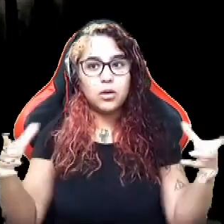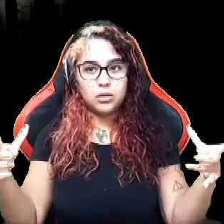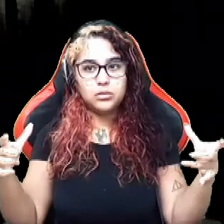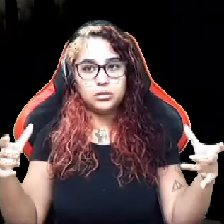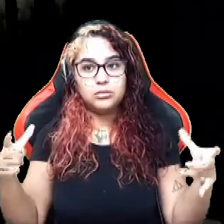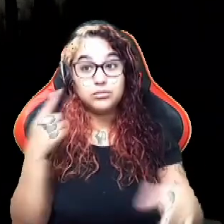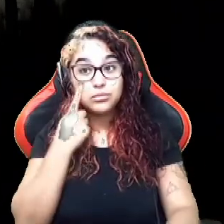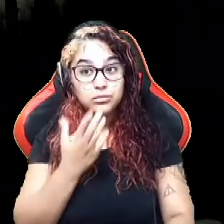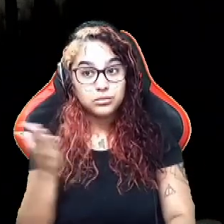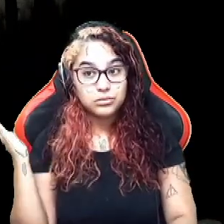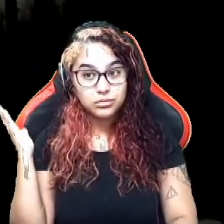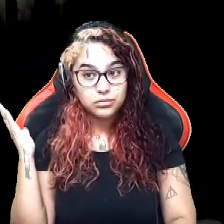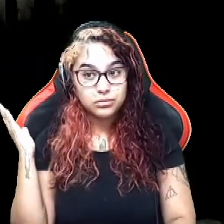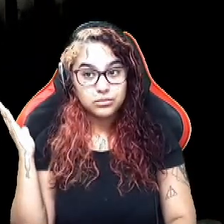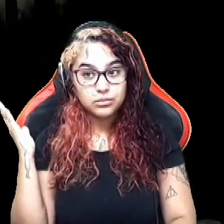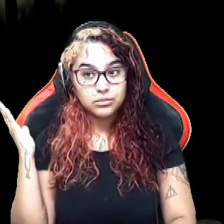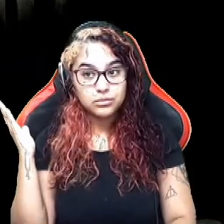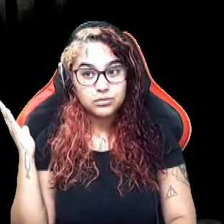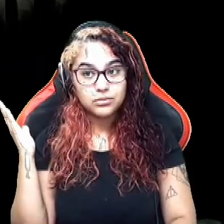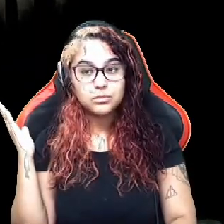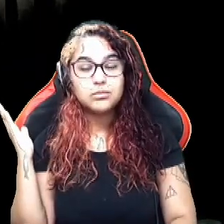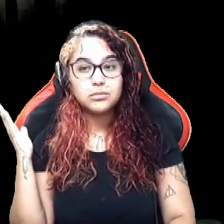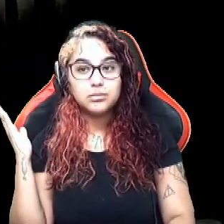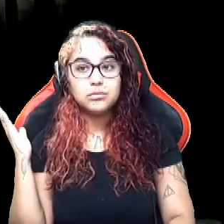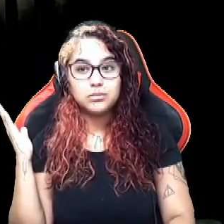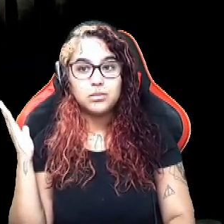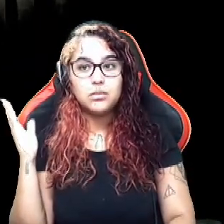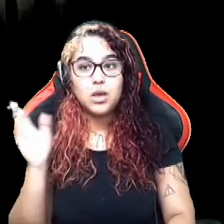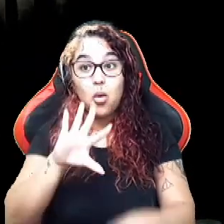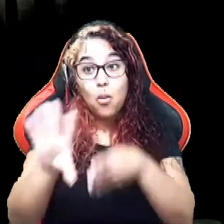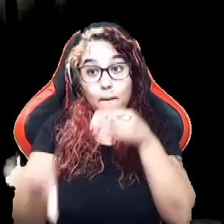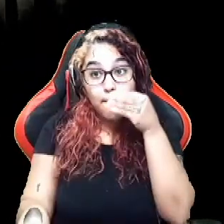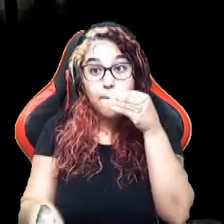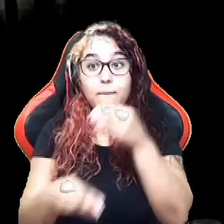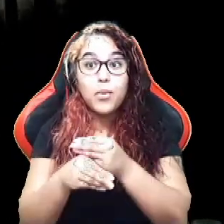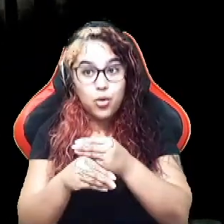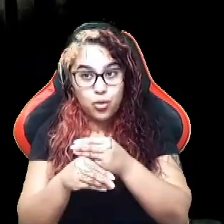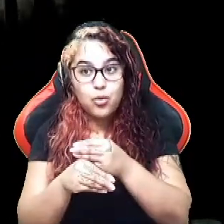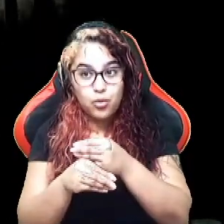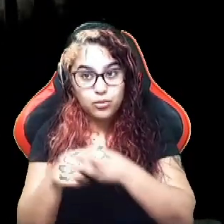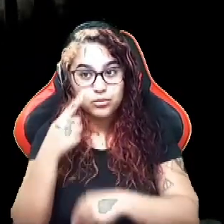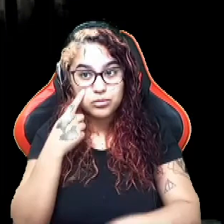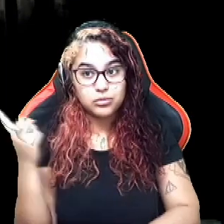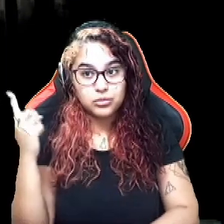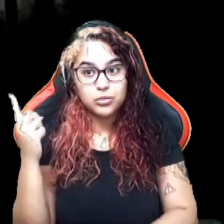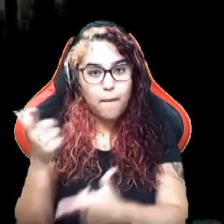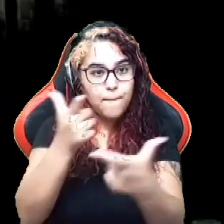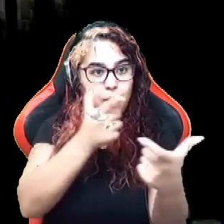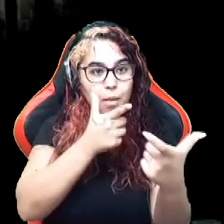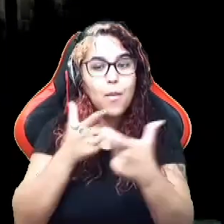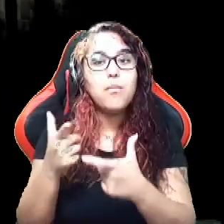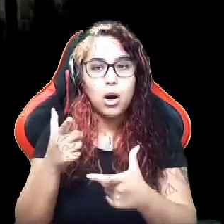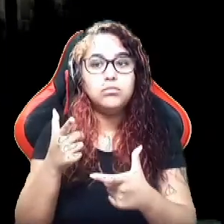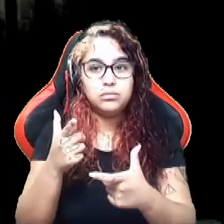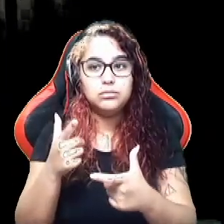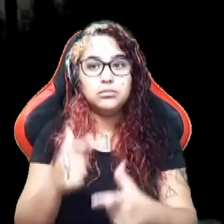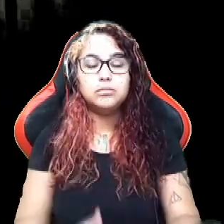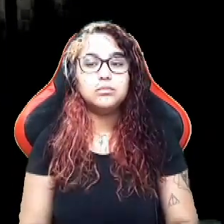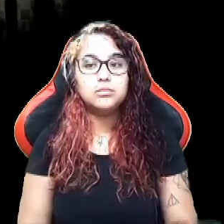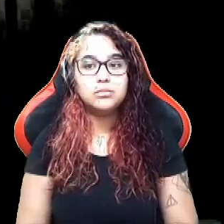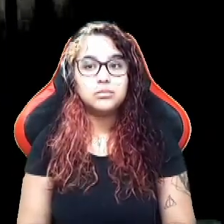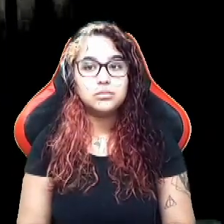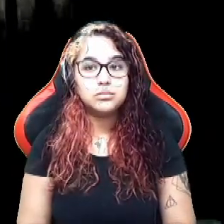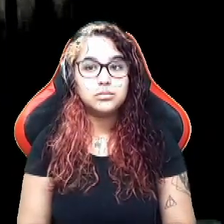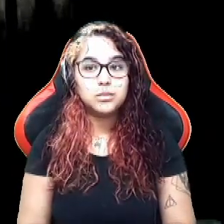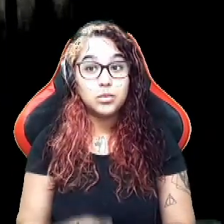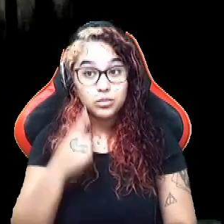open world. Cuphead, The Delicious Last Course, which is an expansion of Cuphead. Back for Blood, a shooting game from the creators of